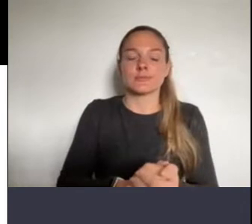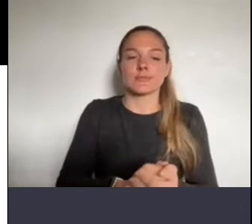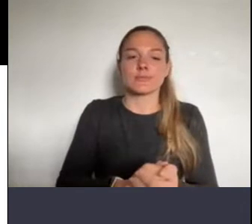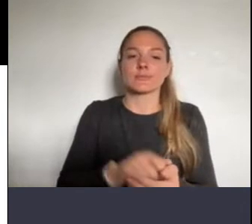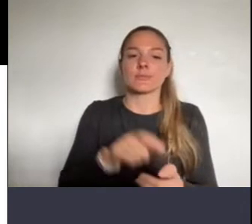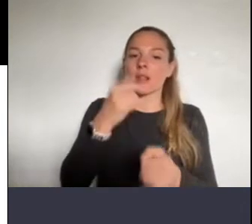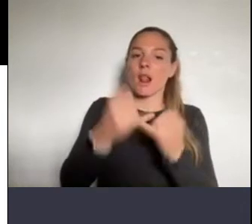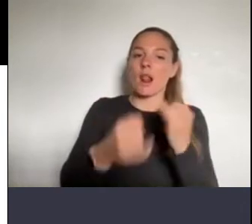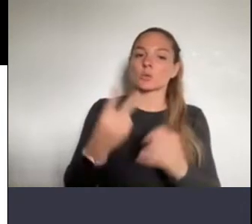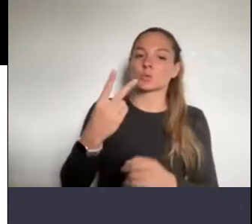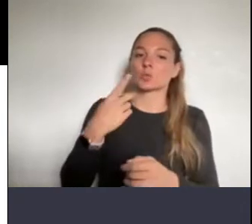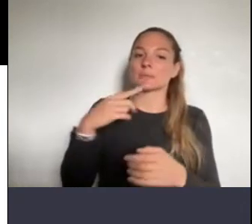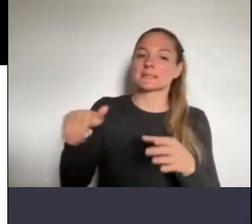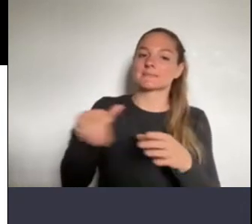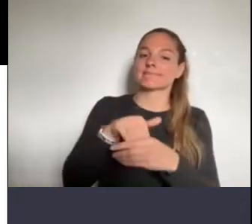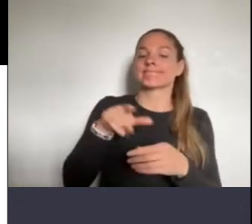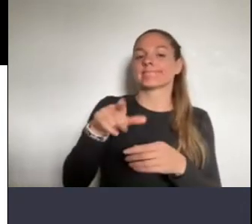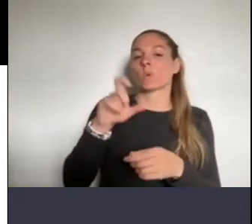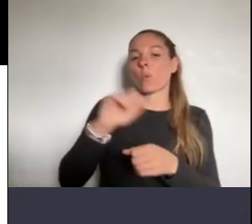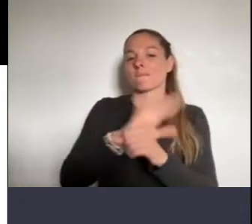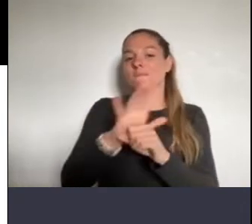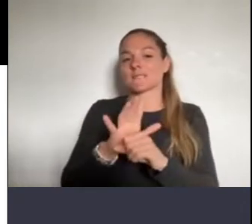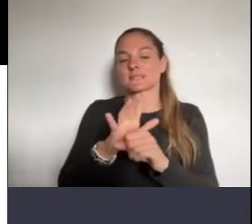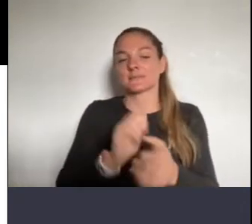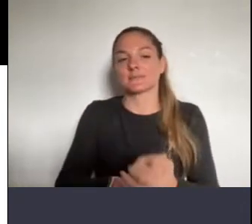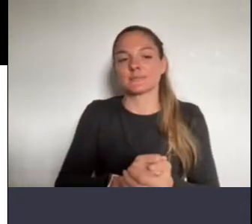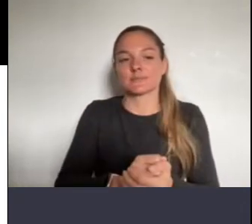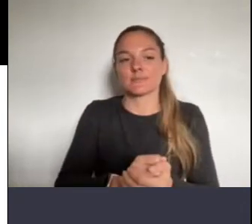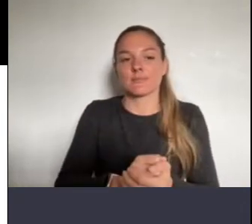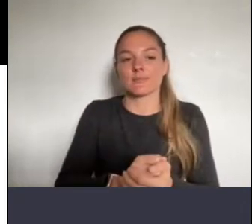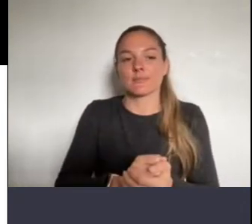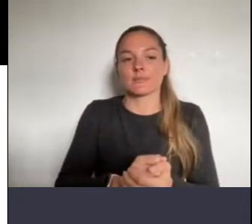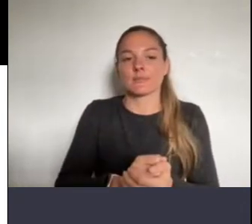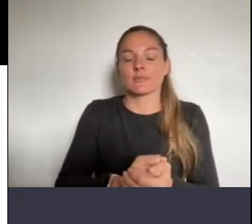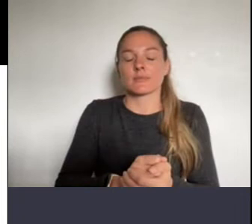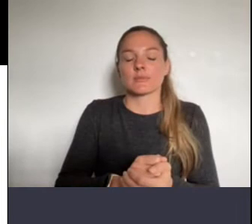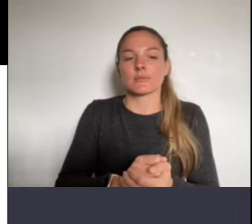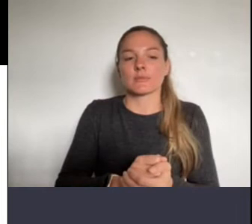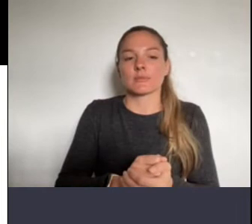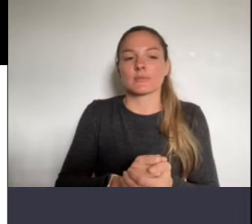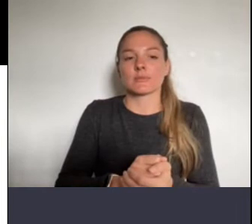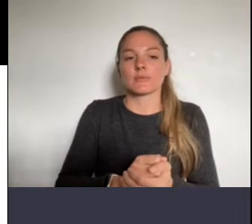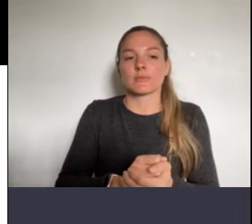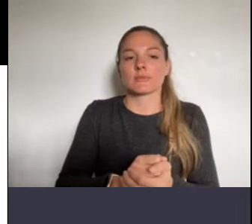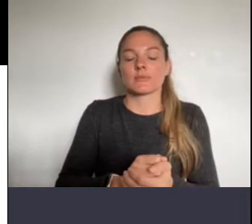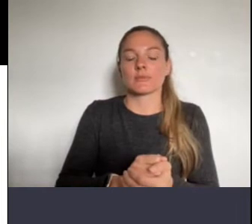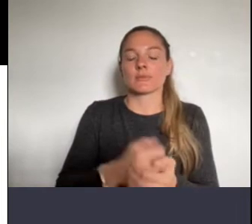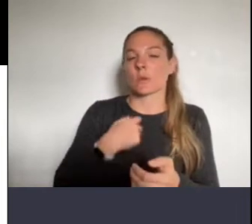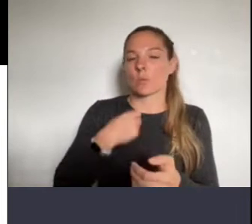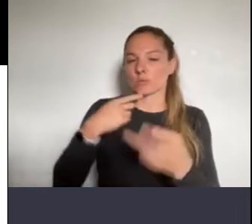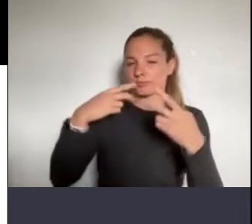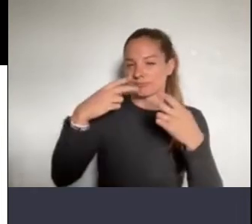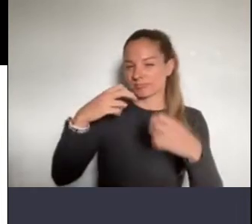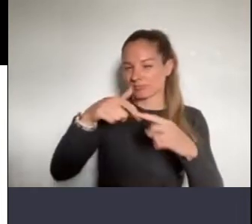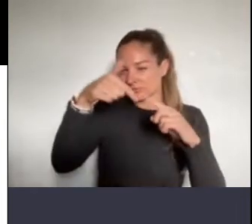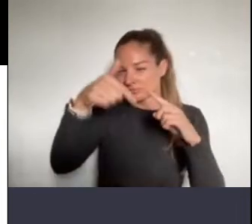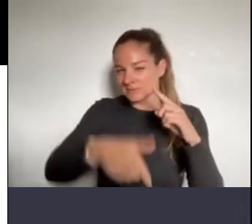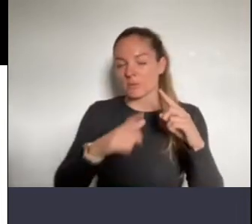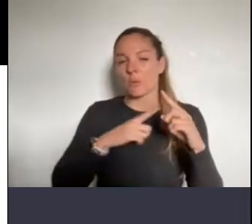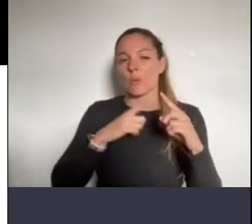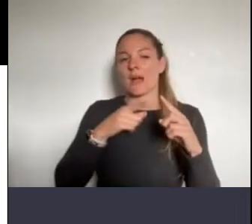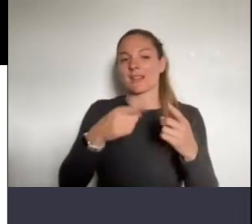done regarding COVID. I won't go into a little bit of. I will only go into a little bit of depth because the